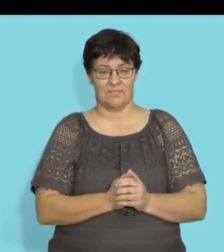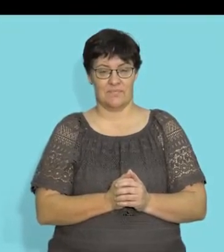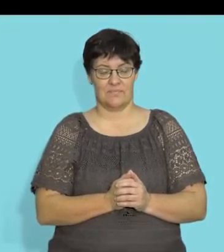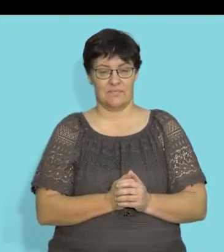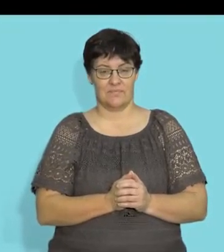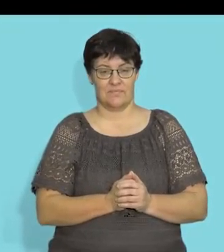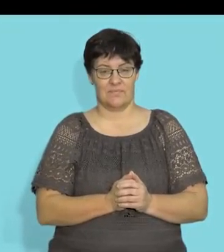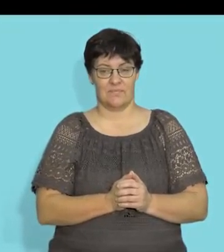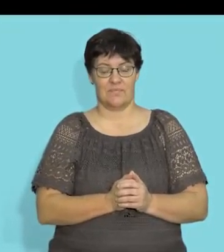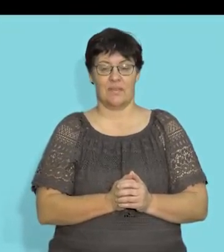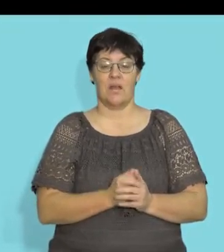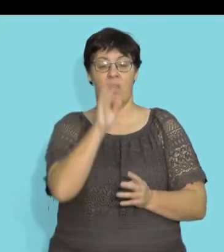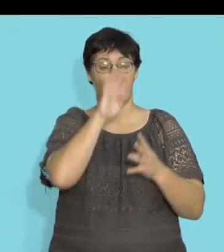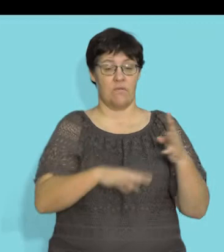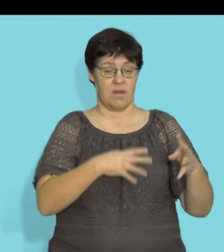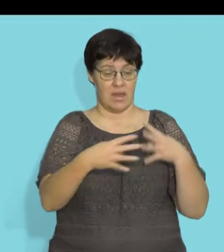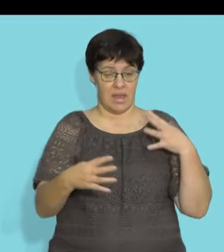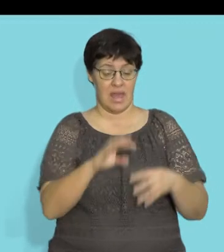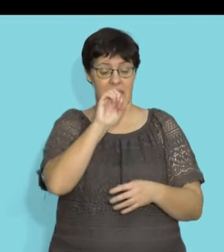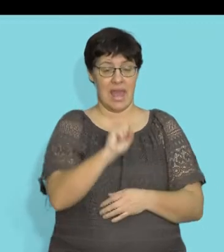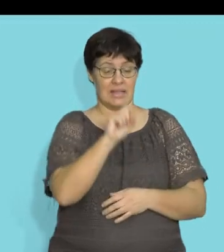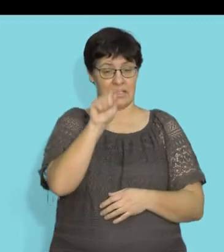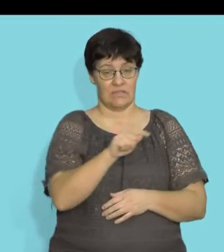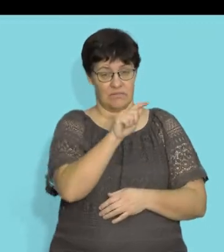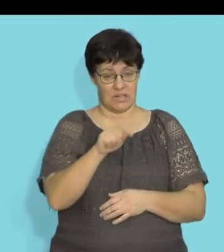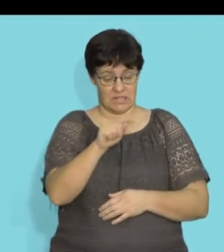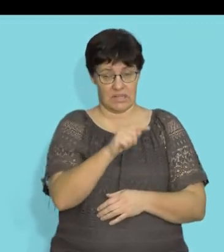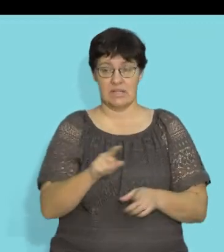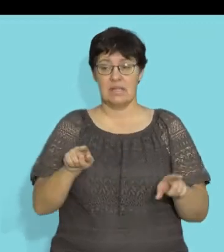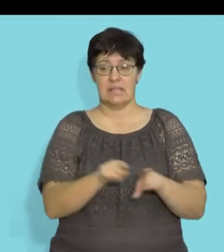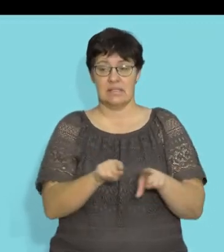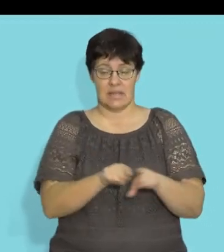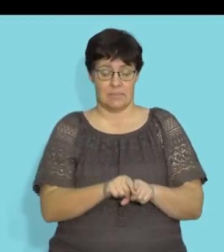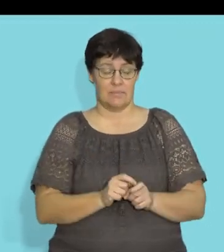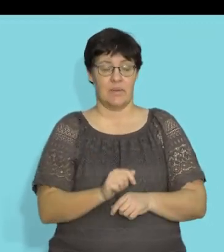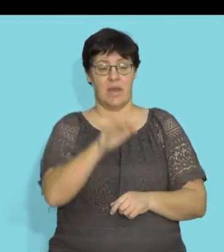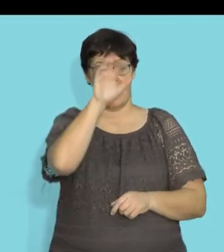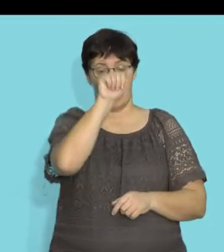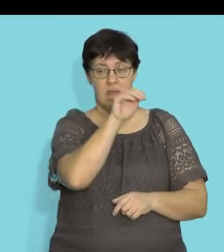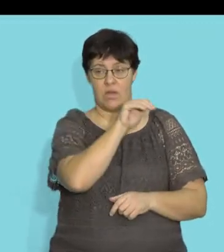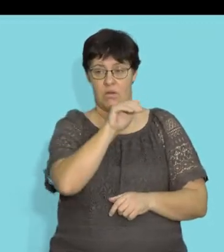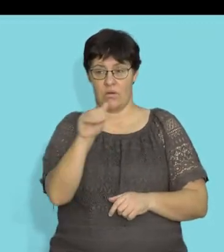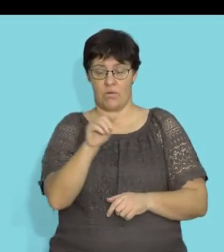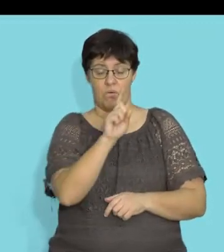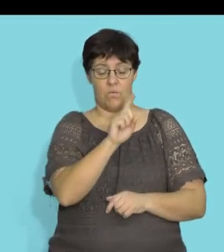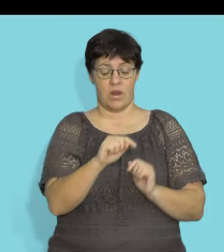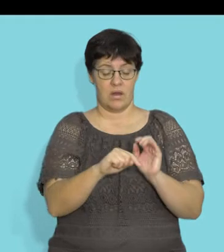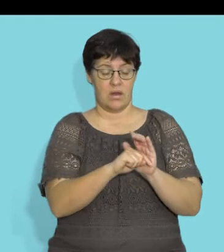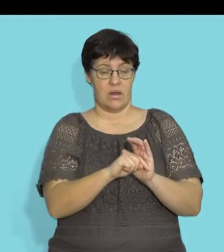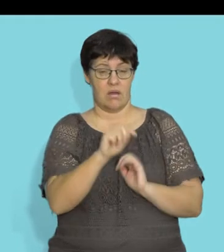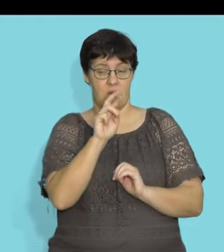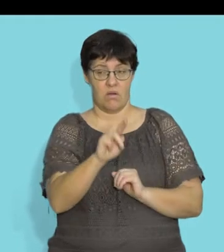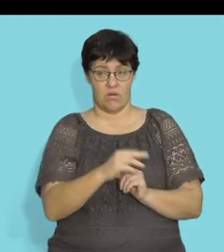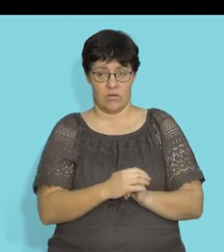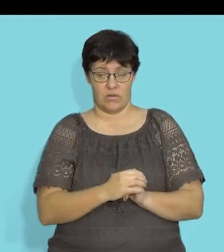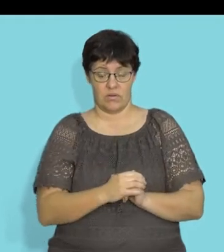So, the formula for the sum to infinity can be written as the sum to infinity is equal to